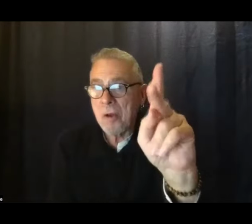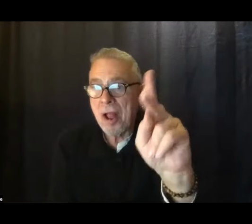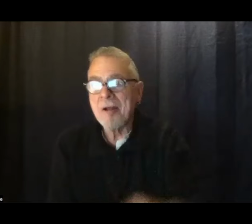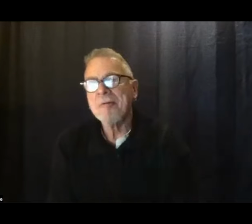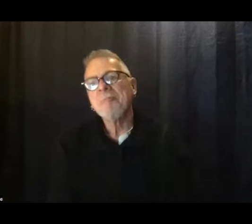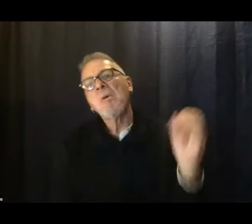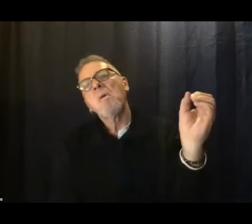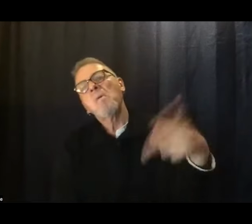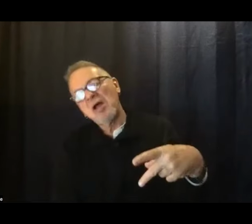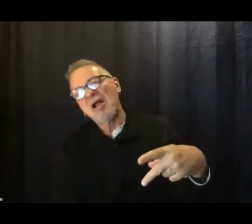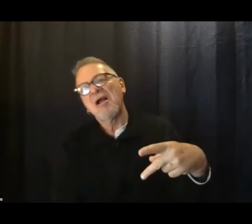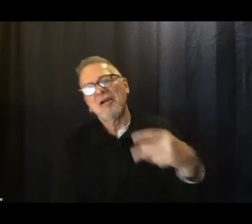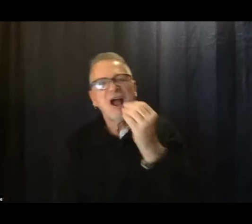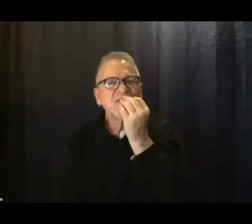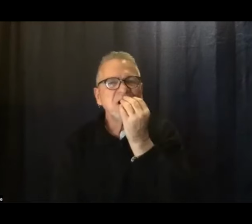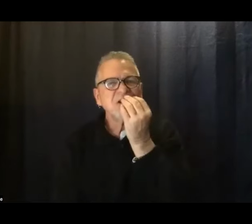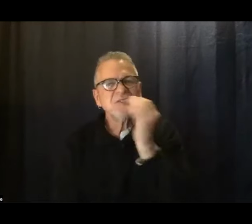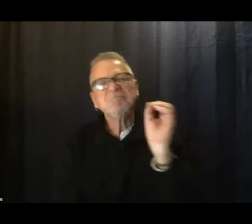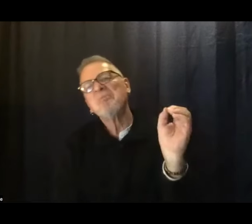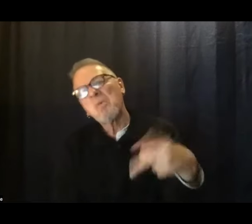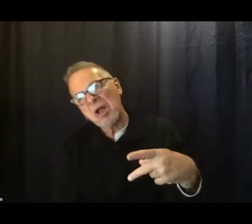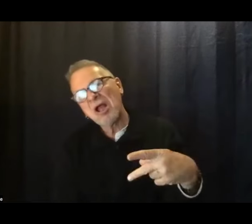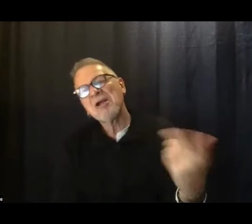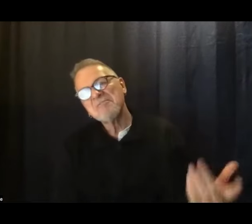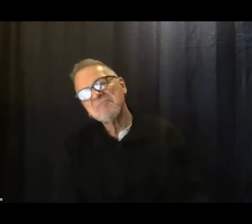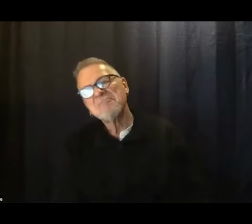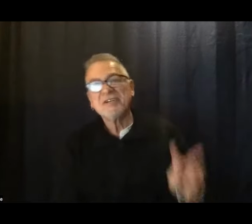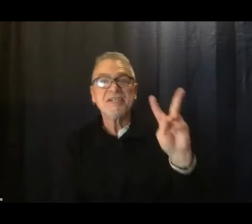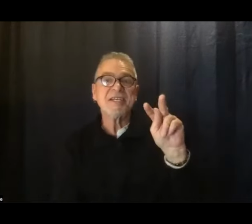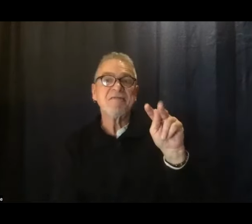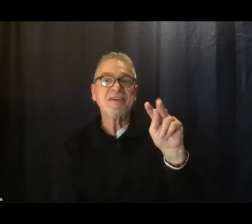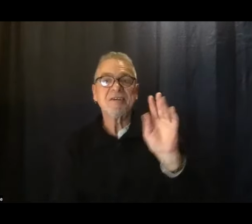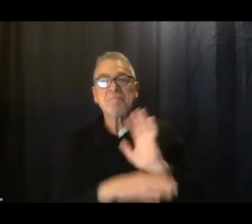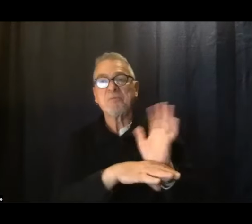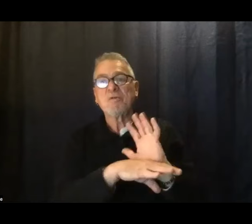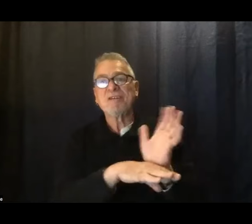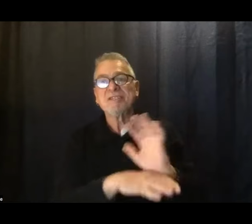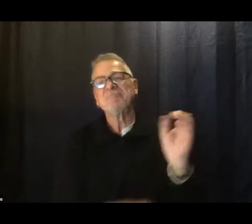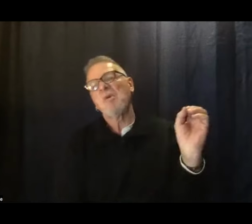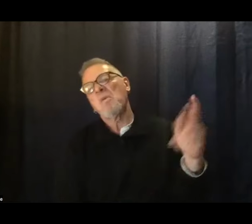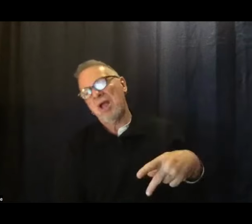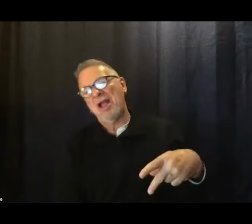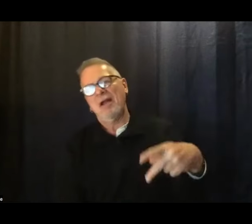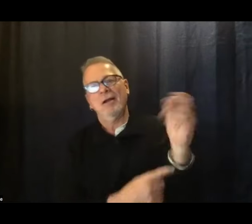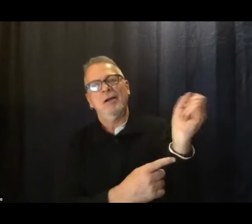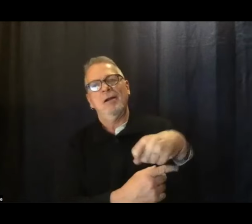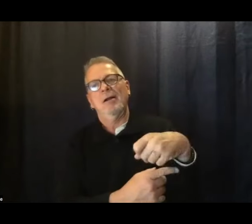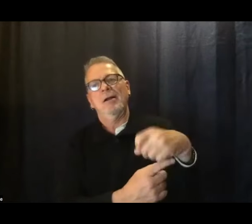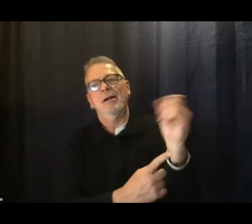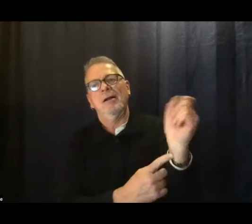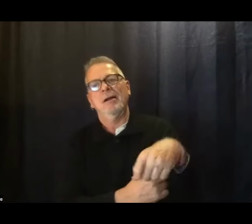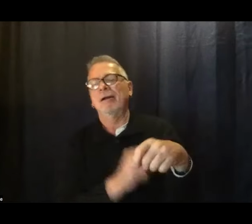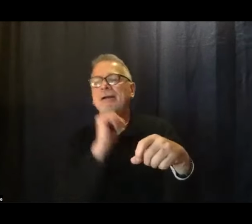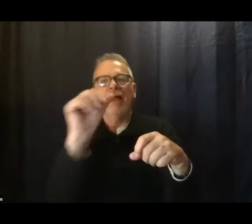okay. You okay? I'm okay. And the food was okay. The TV movie, the movie I